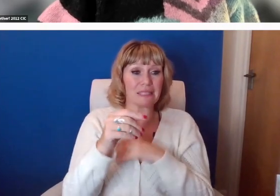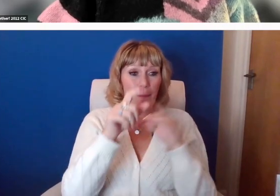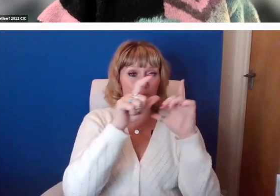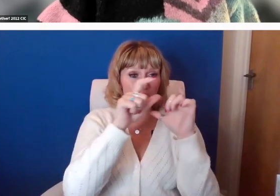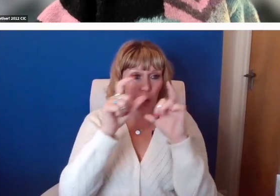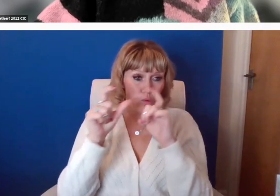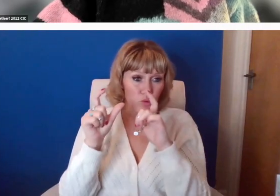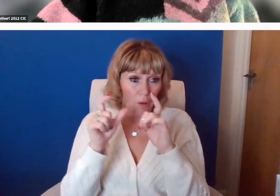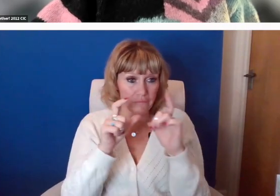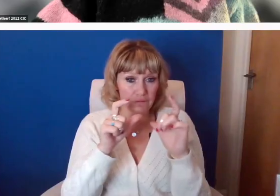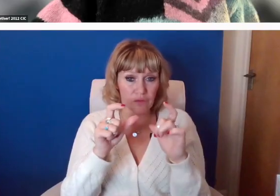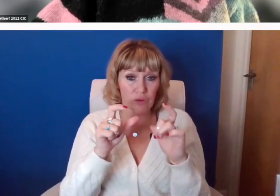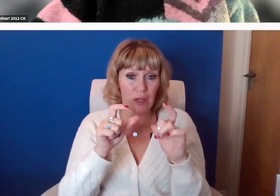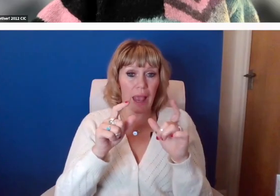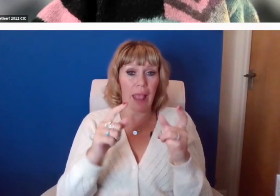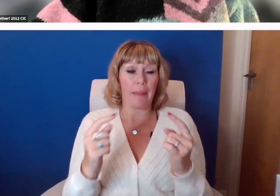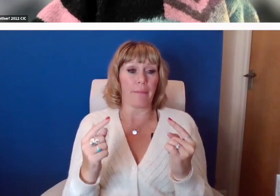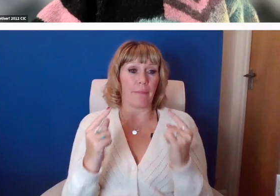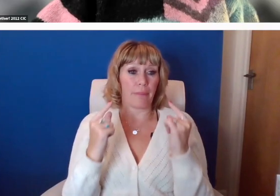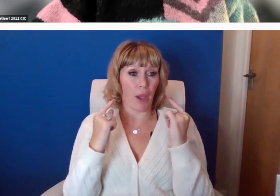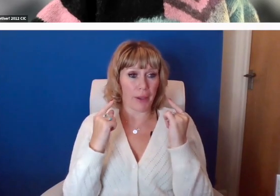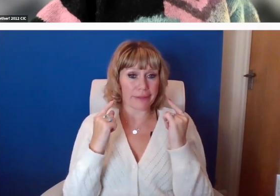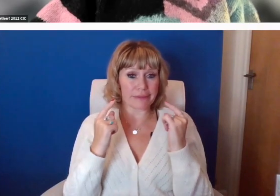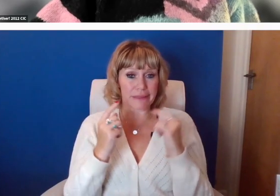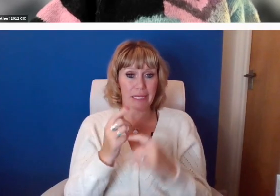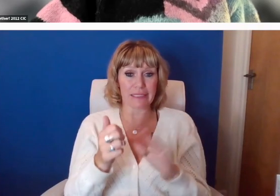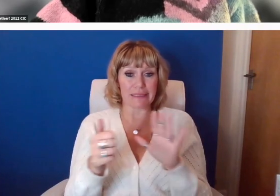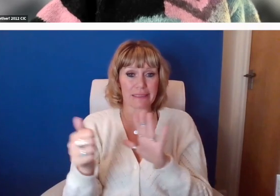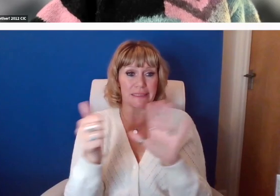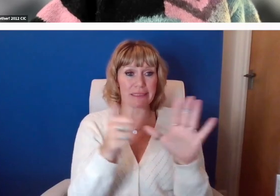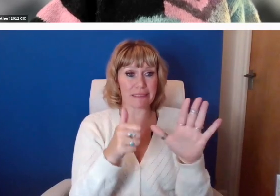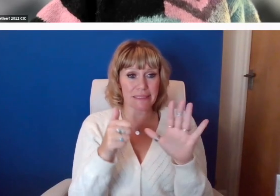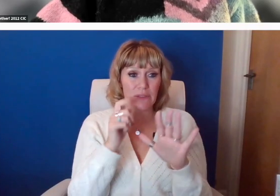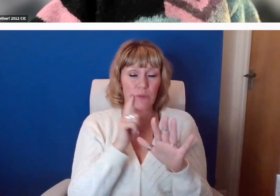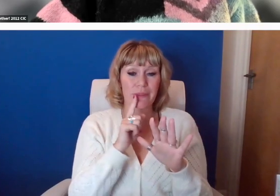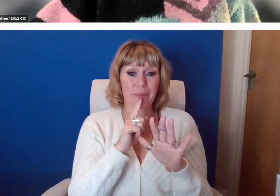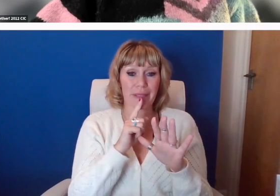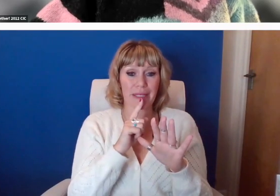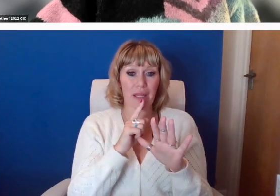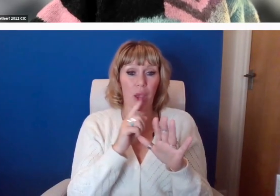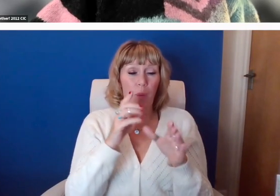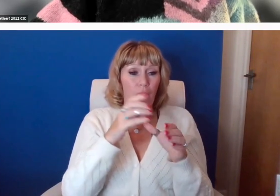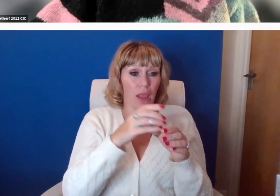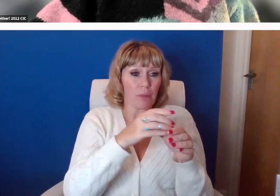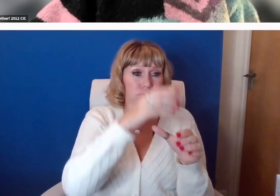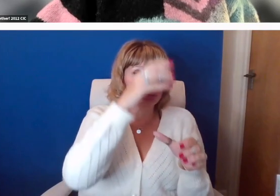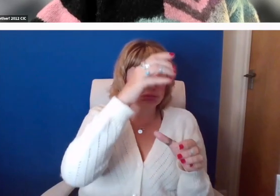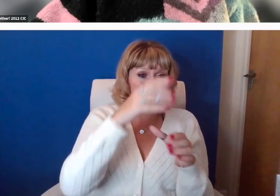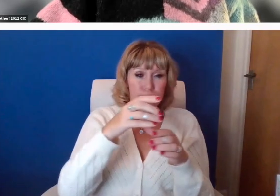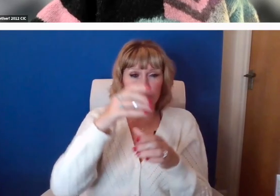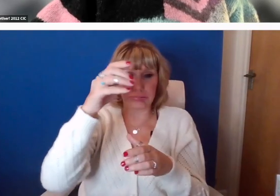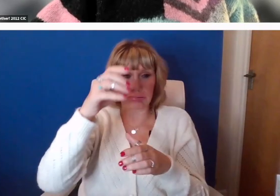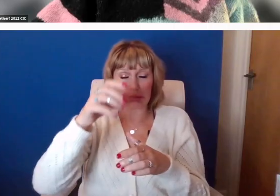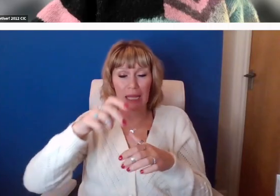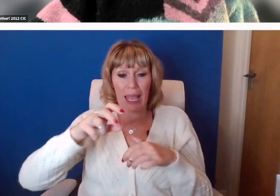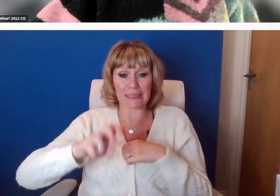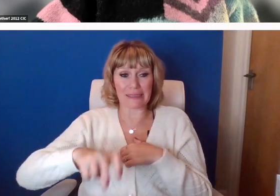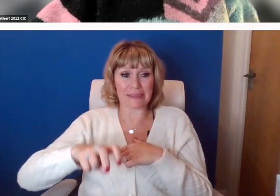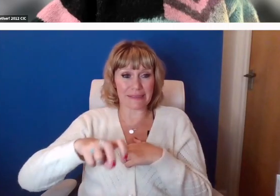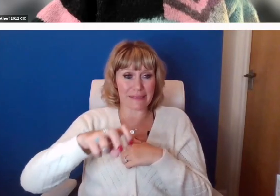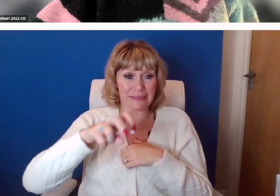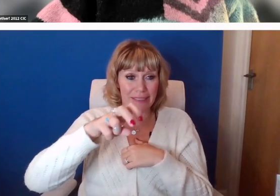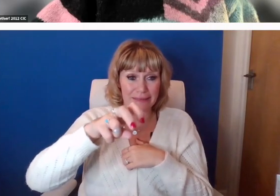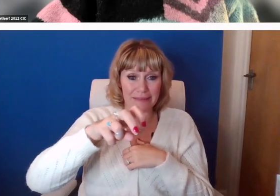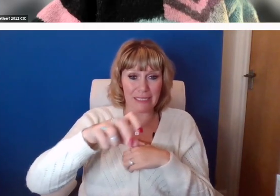Standing behind her on a stone staircase are six women. Next to the steps on the left is a pillar and a curtain, as though from a stages